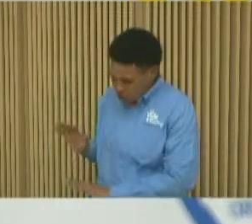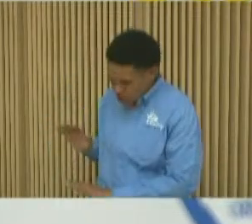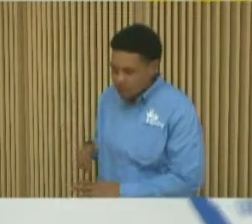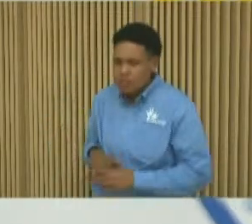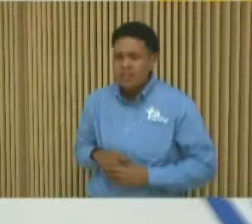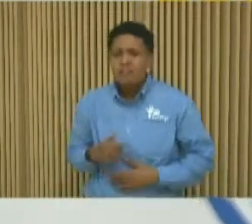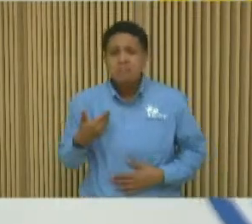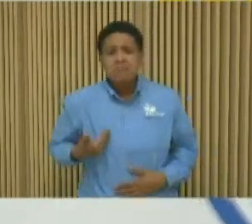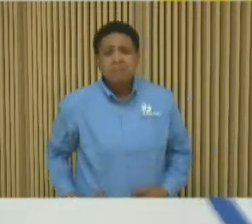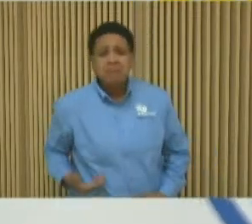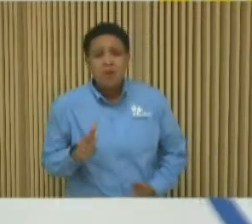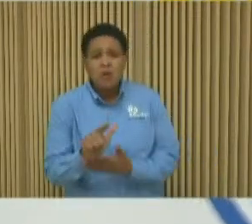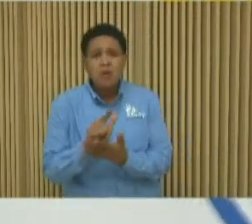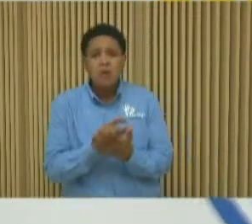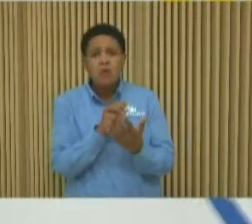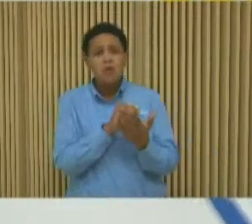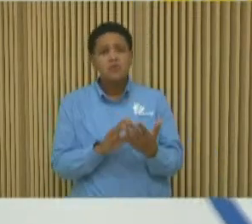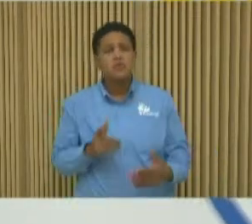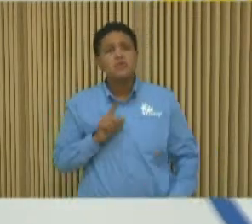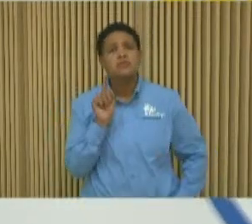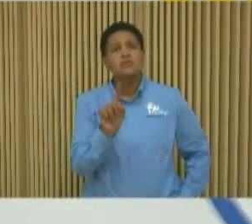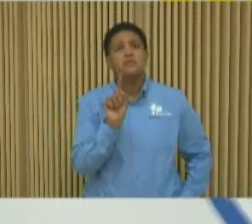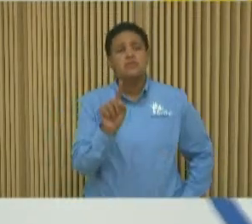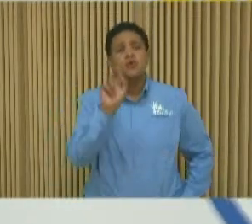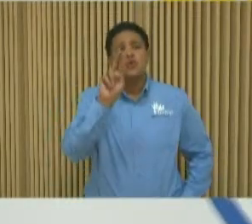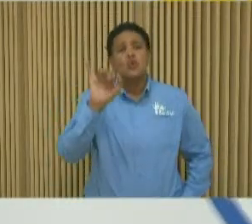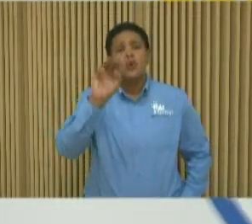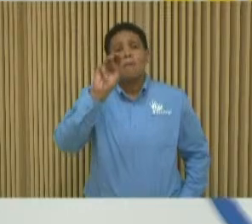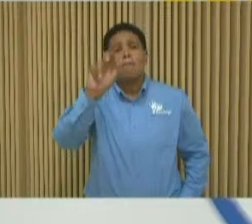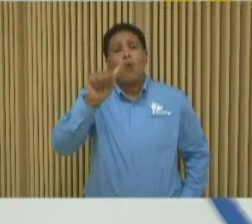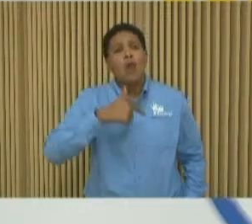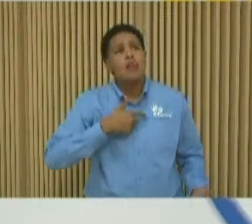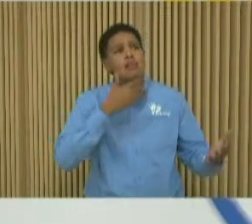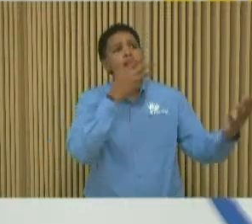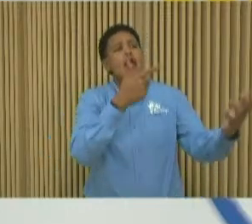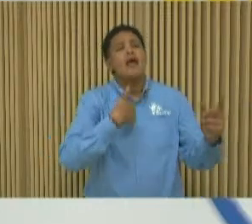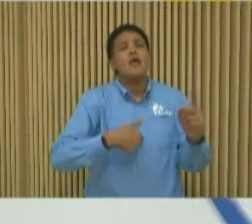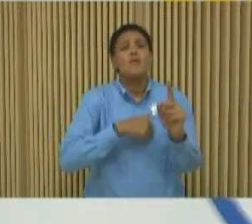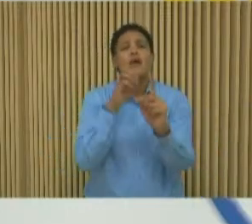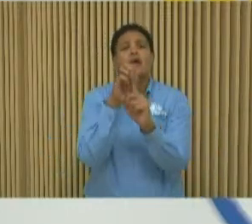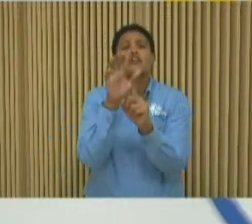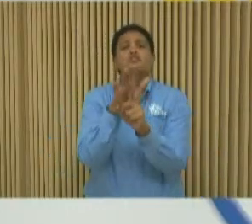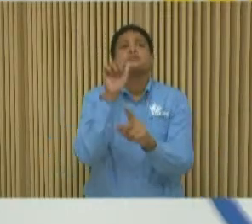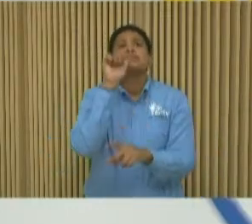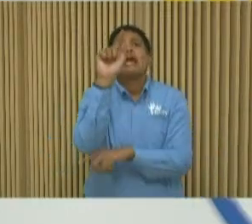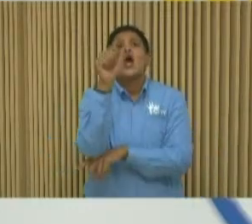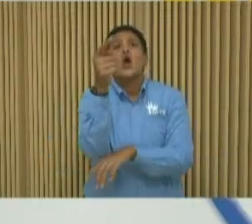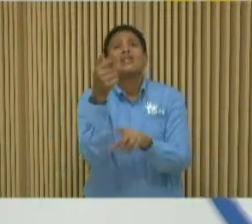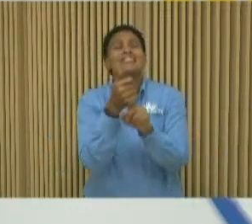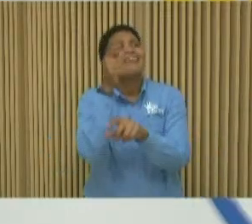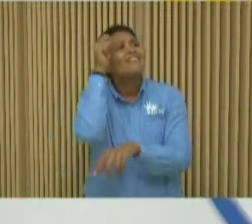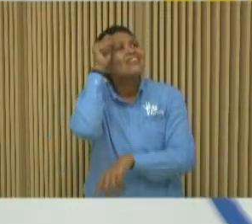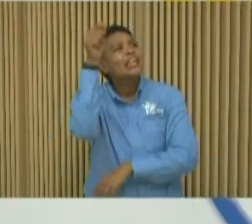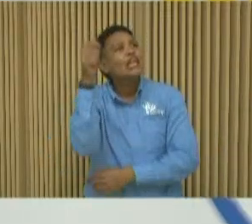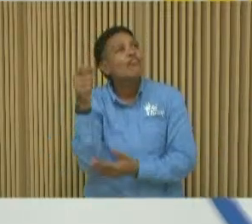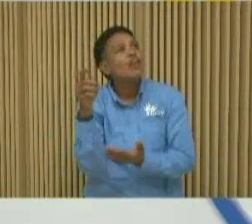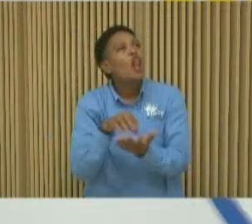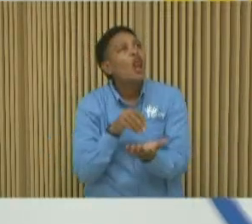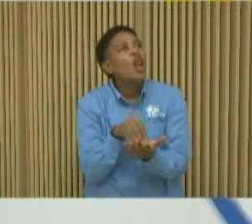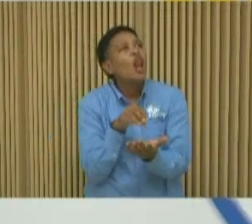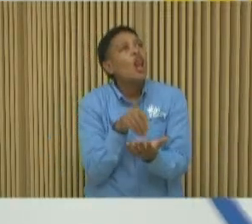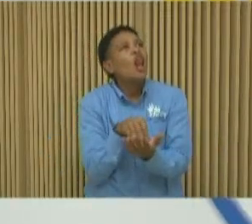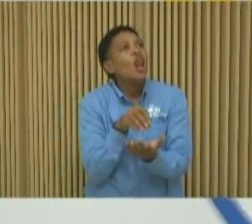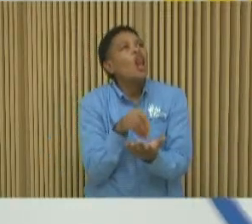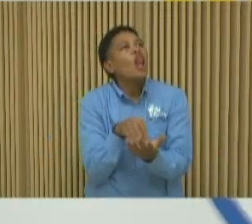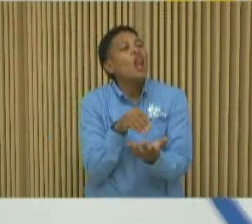law student at the University of the West Indies, the Mona campus, we were exposed to not only the theoretical